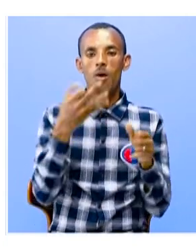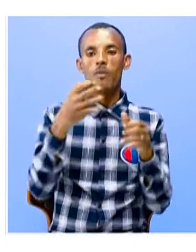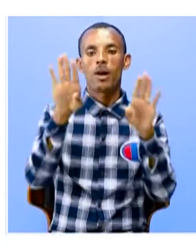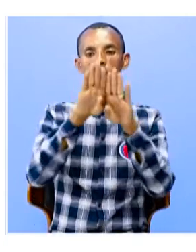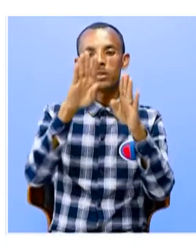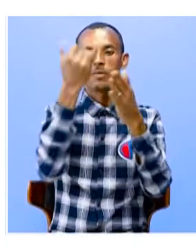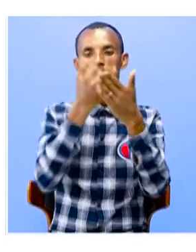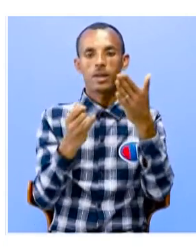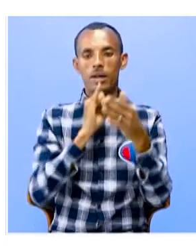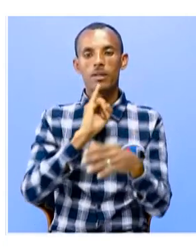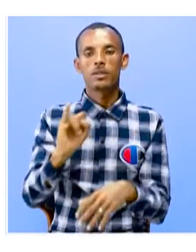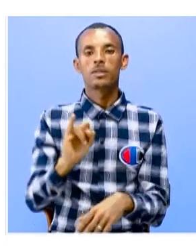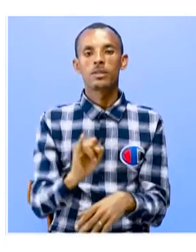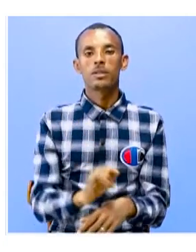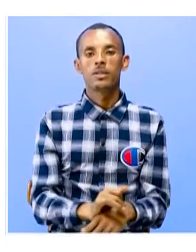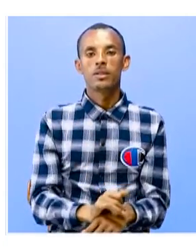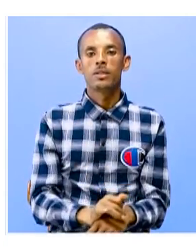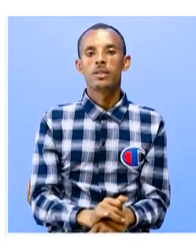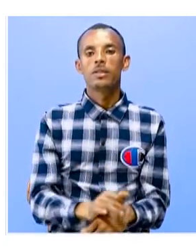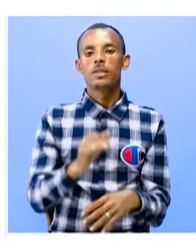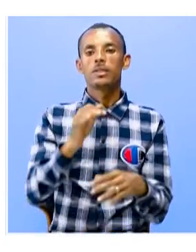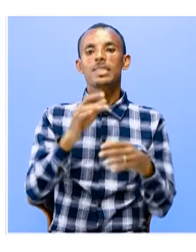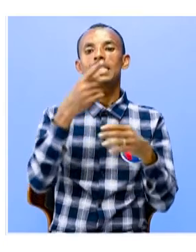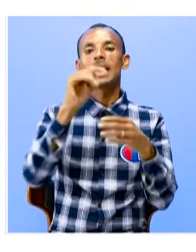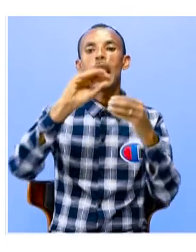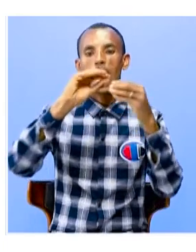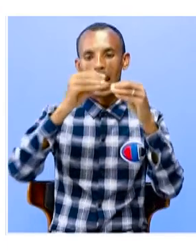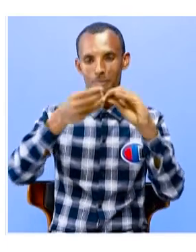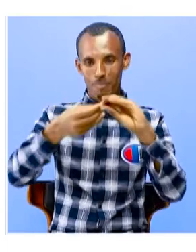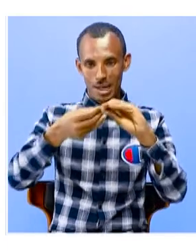is this the number of